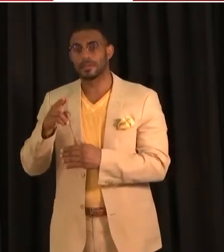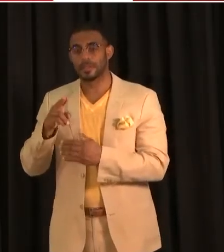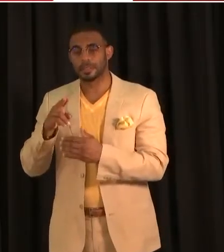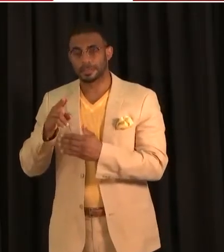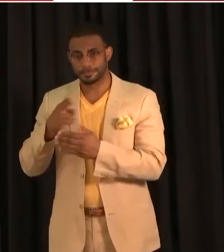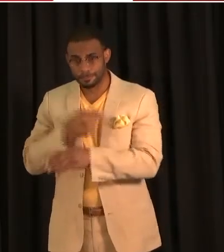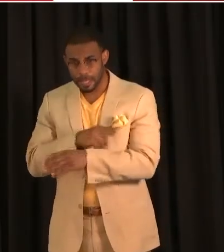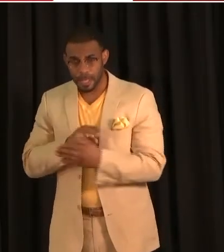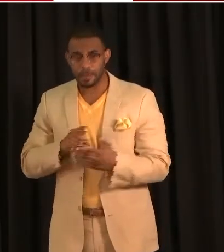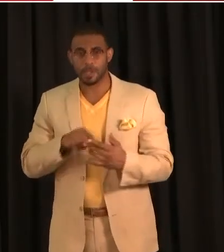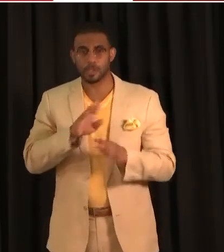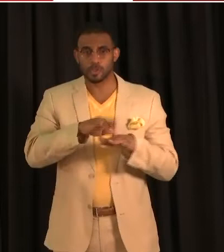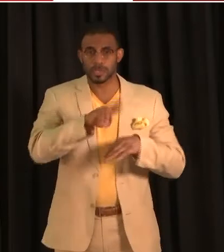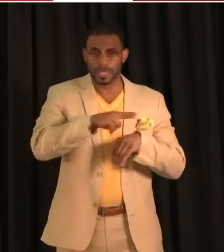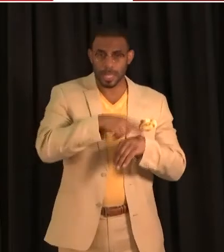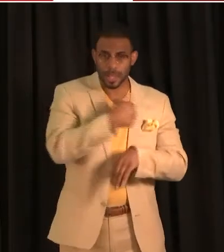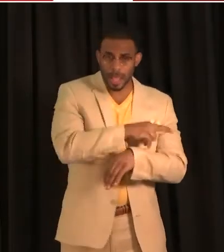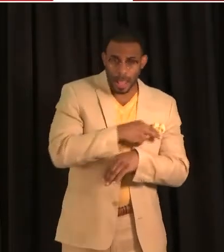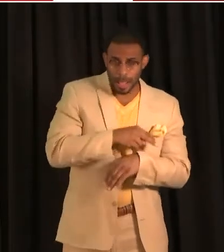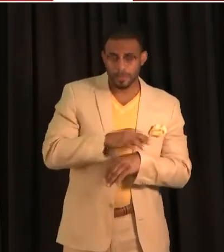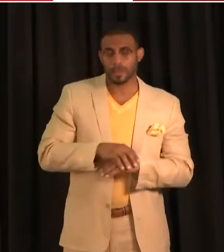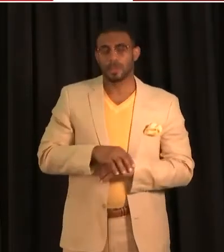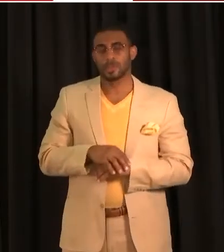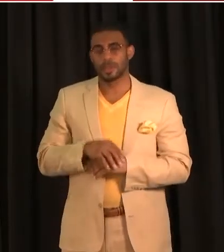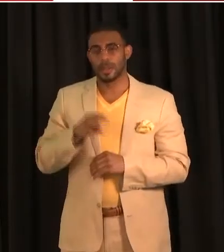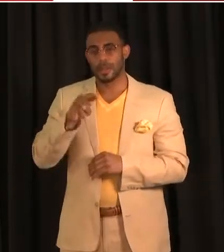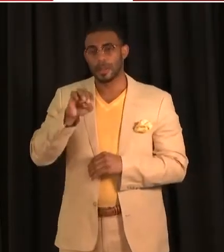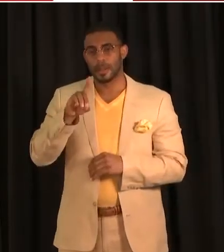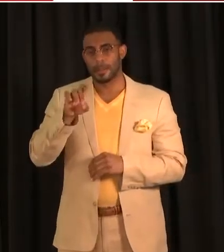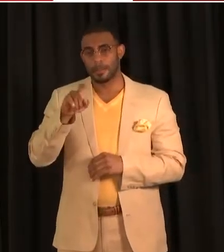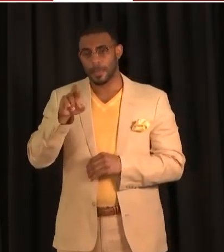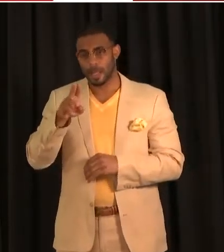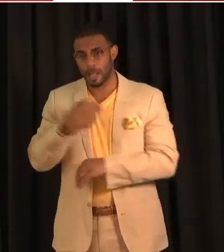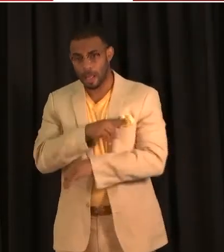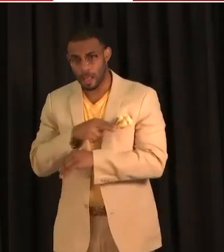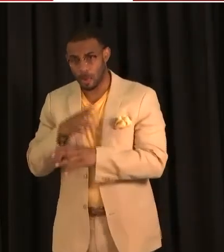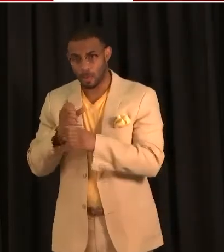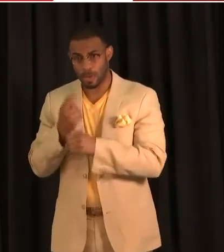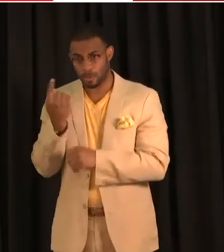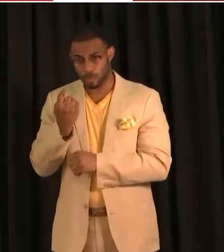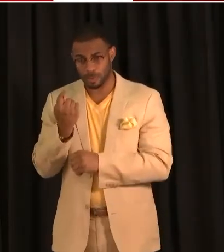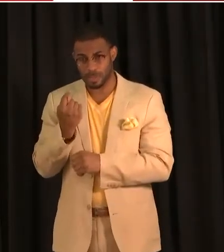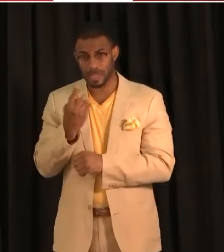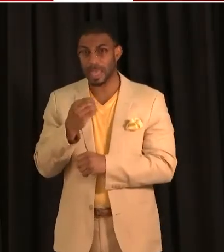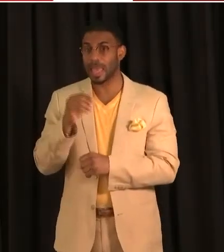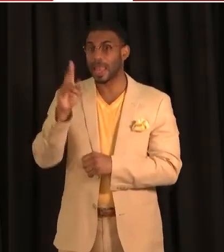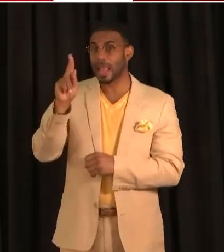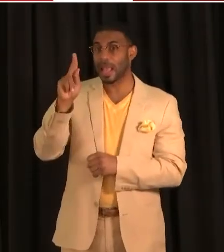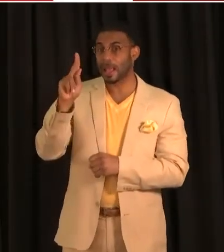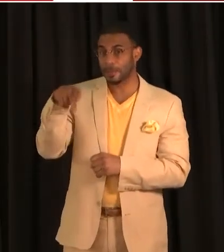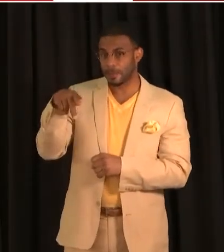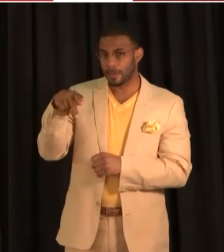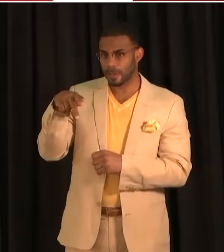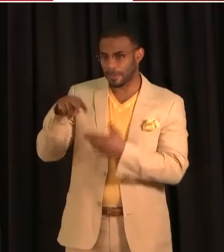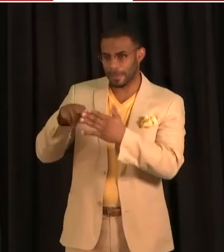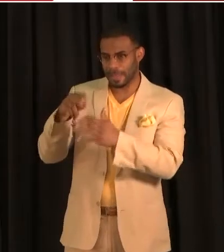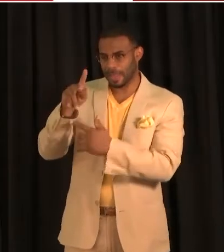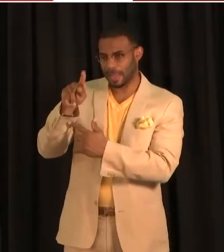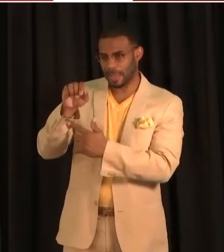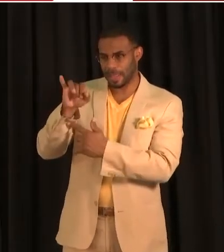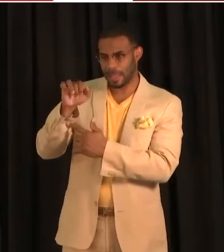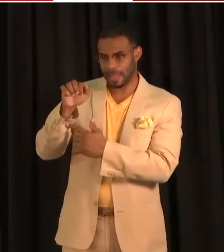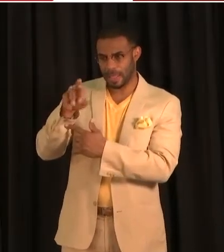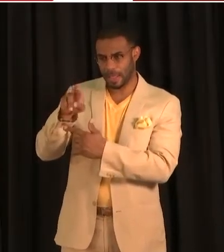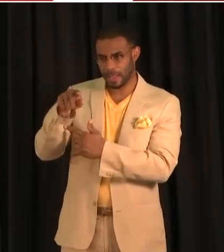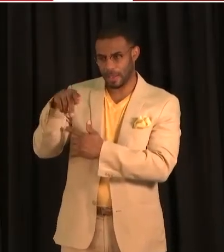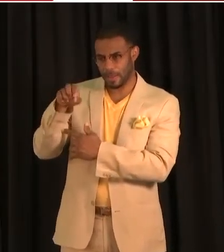Children's National Hospital received it on Tuesday. and Kaiser, Capitol Hill received on Wednesday.